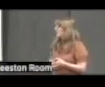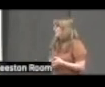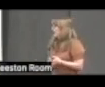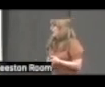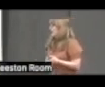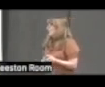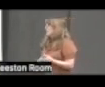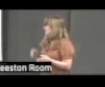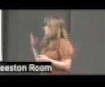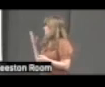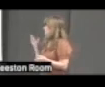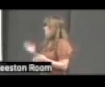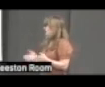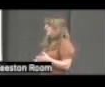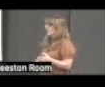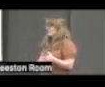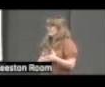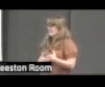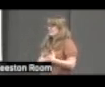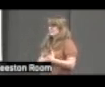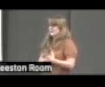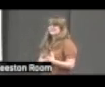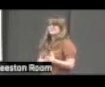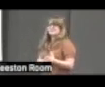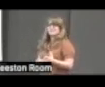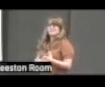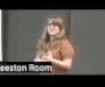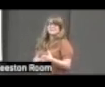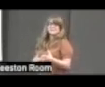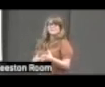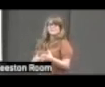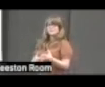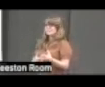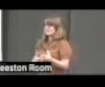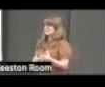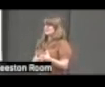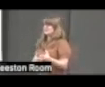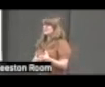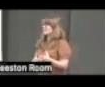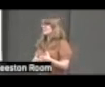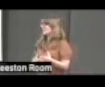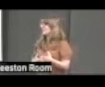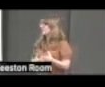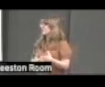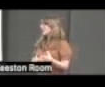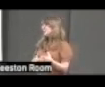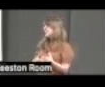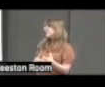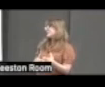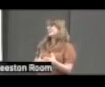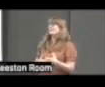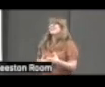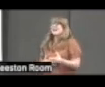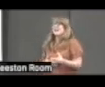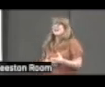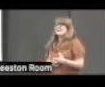general. But this one I like to lovingly call panda speed dating because it's sort of what PDXWildlife is known